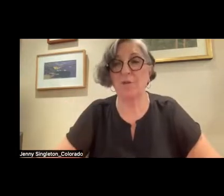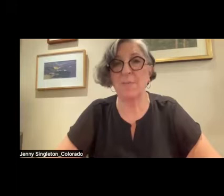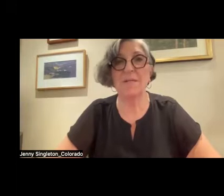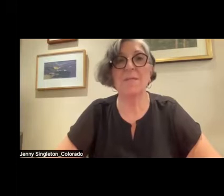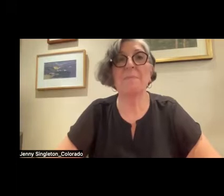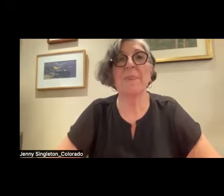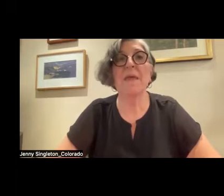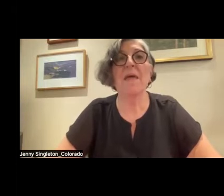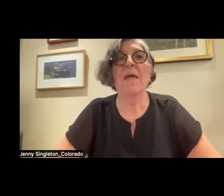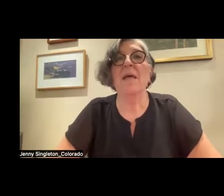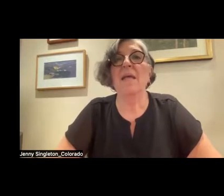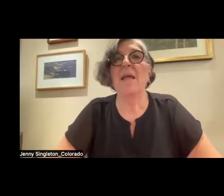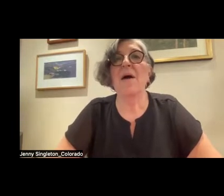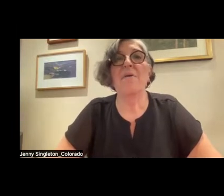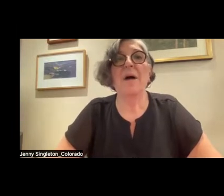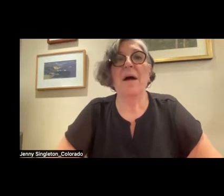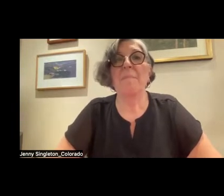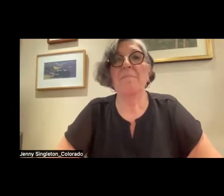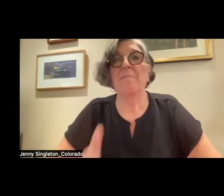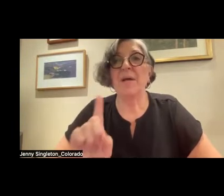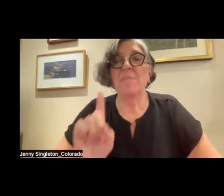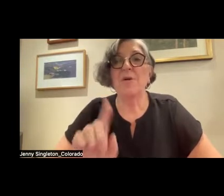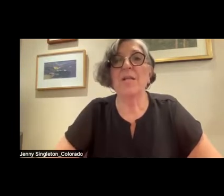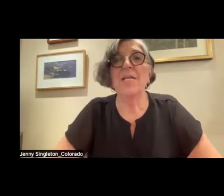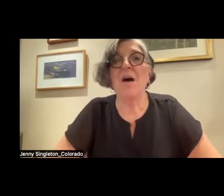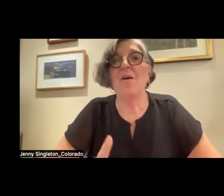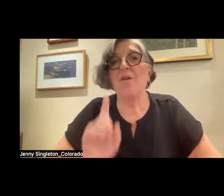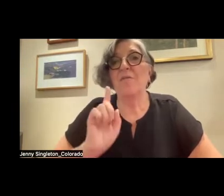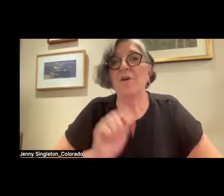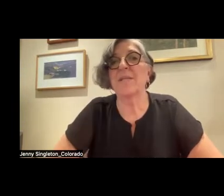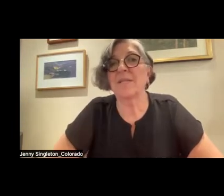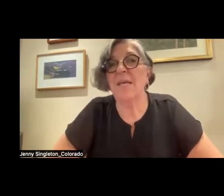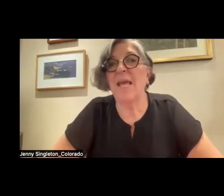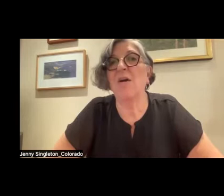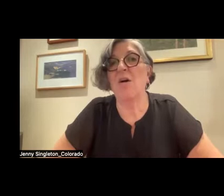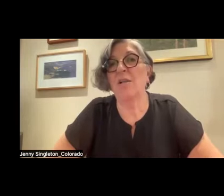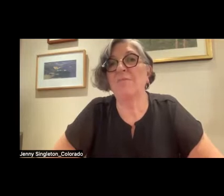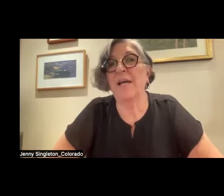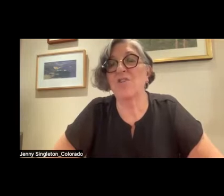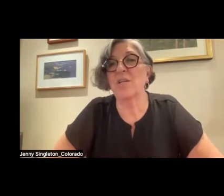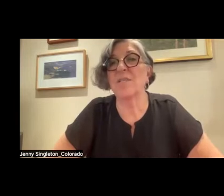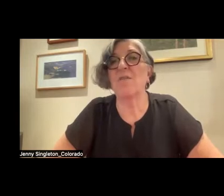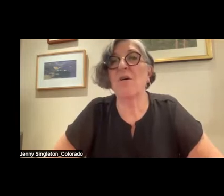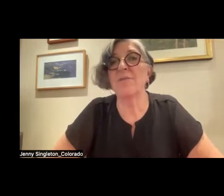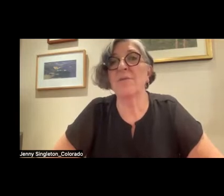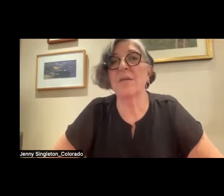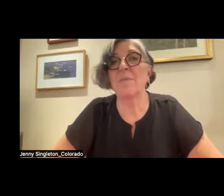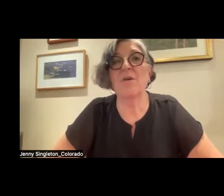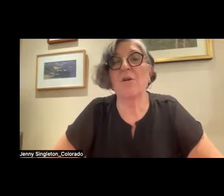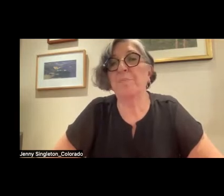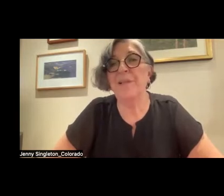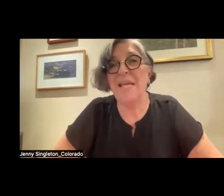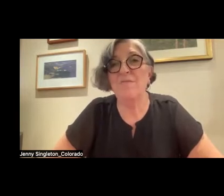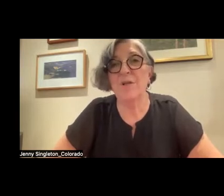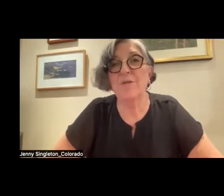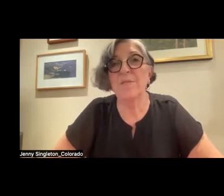verb agreement. Now, but importantly, not all verbs can take all inflections. There are also some that are